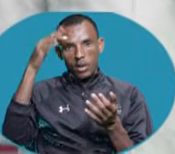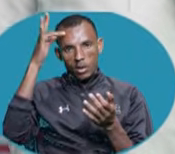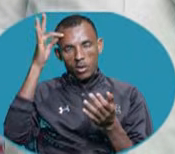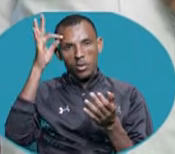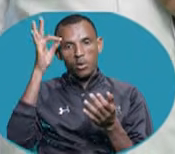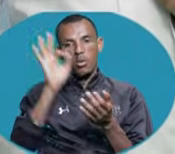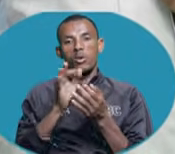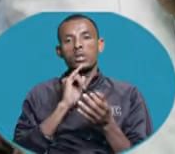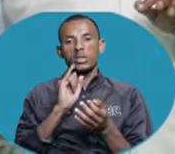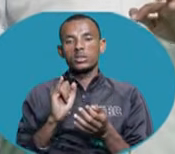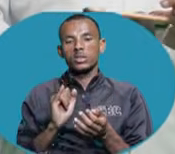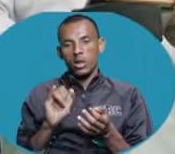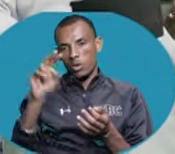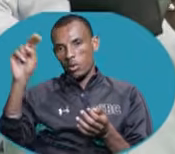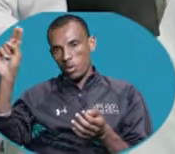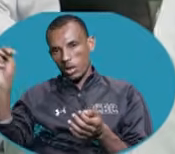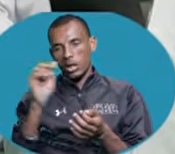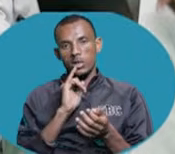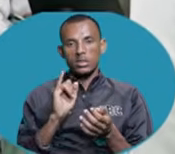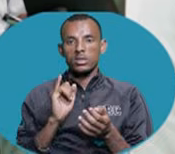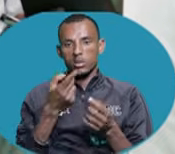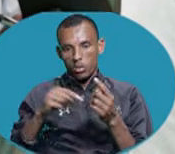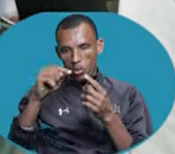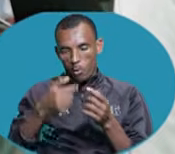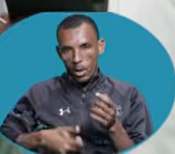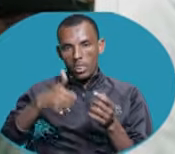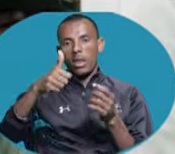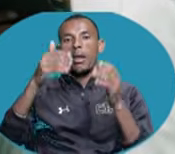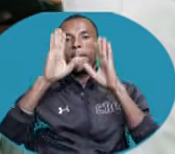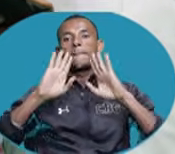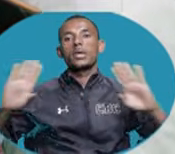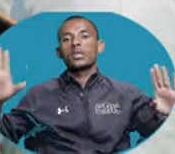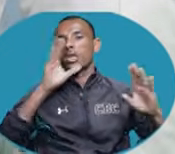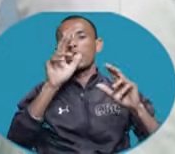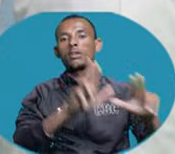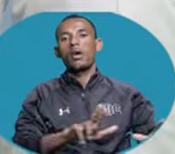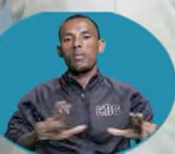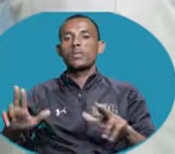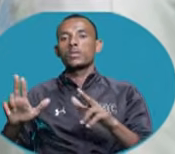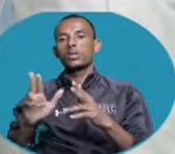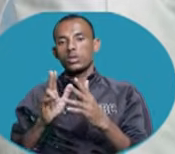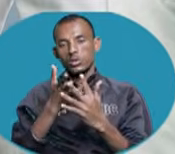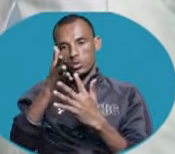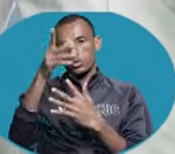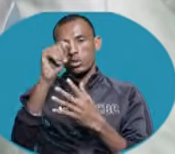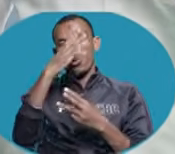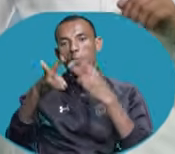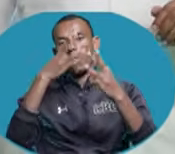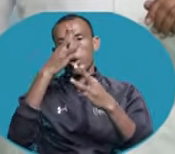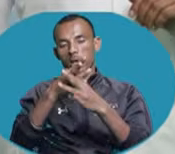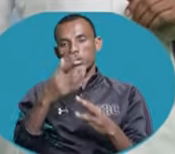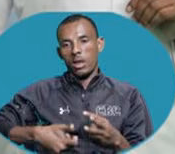throughout the world. The other main target, better life standard and larger